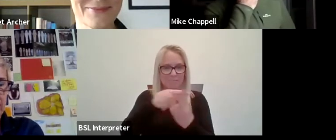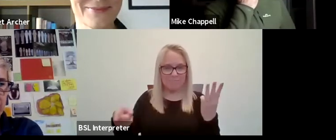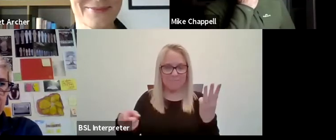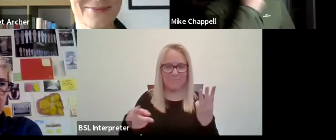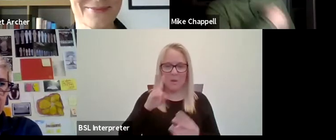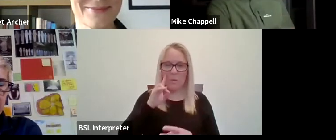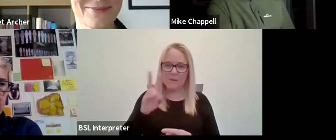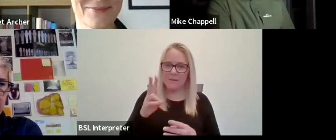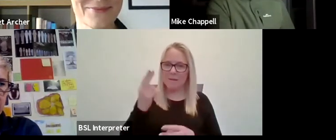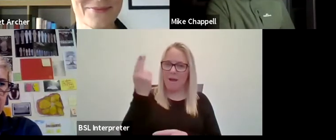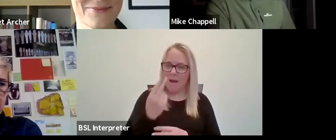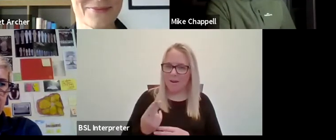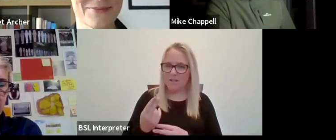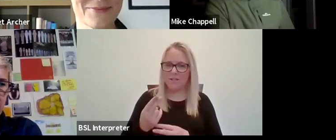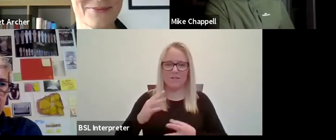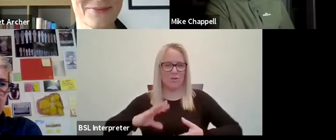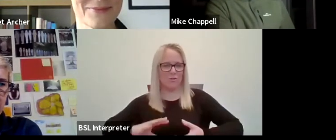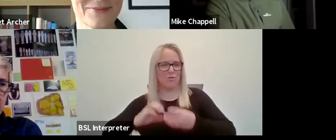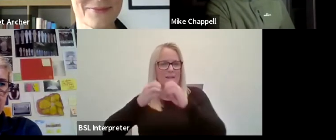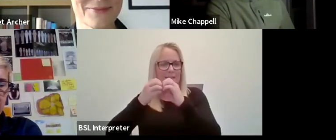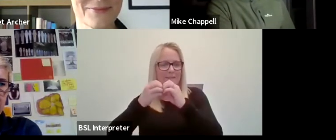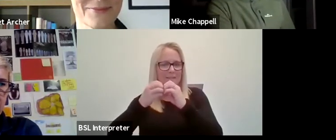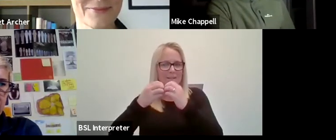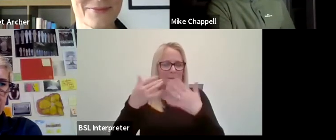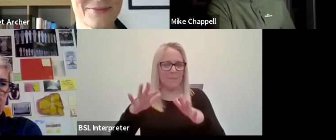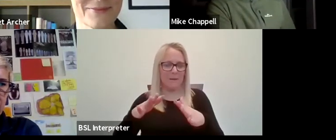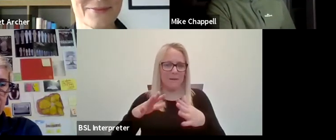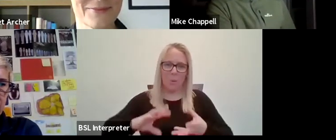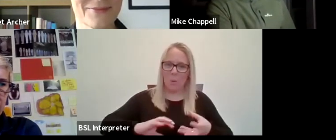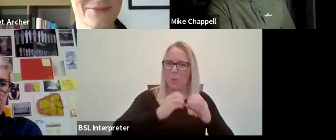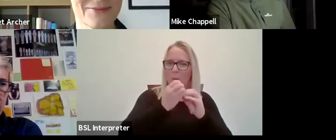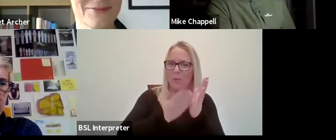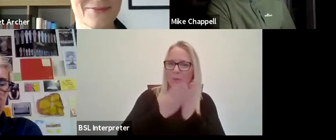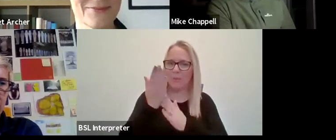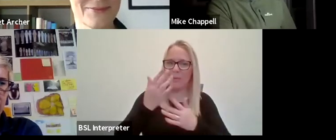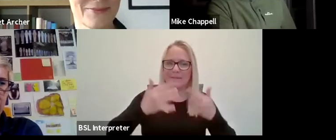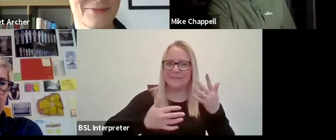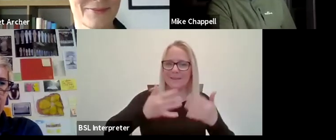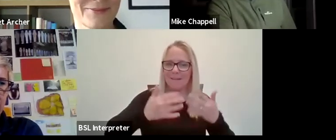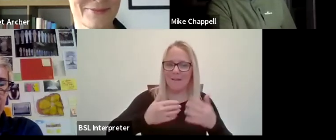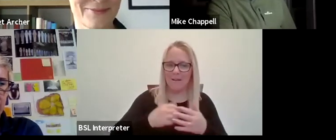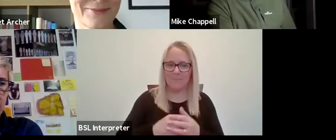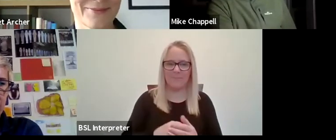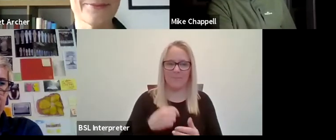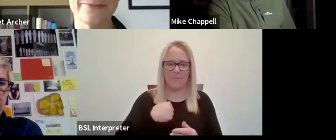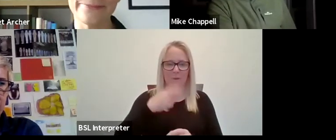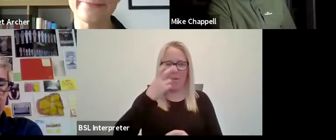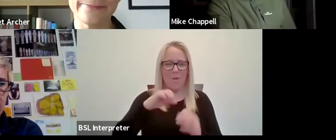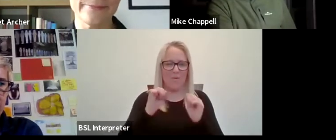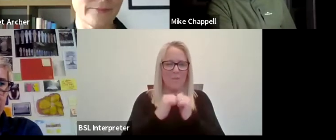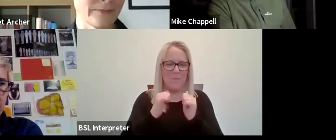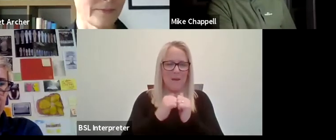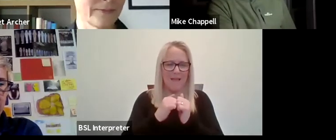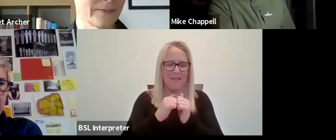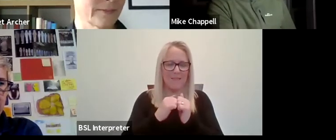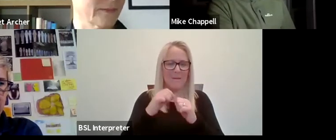designing with data. I say with because a few years ago, an old pal, the late Professor John Oberlander, wrote a paper with